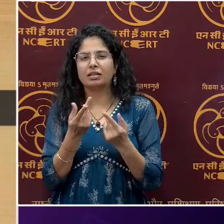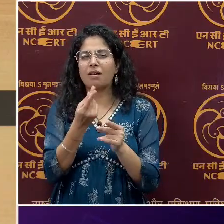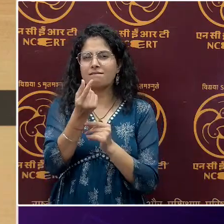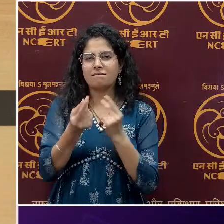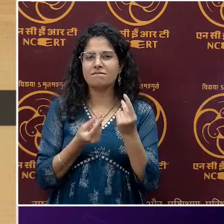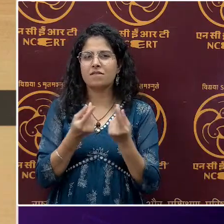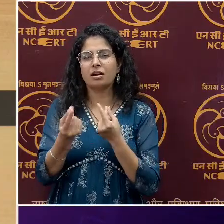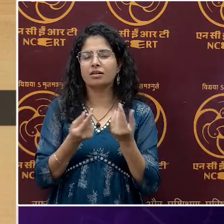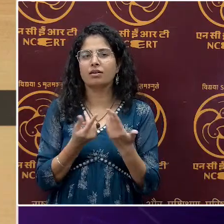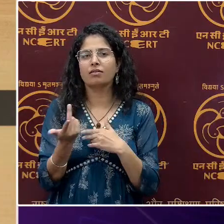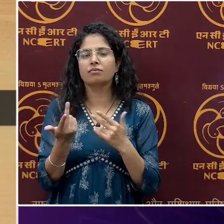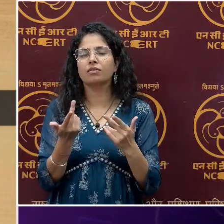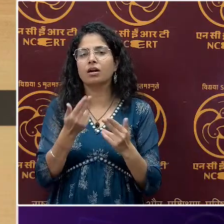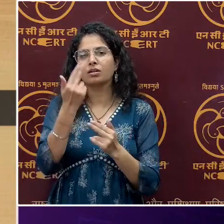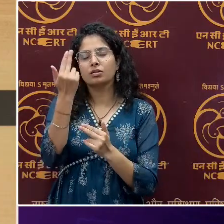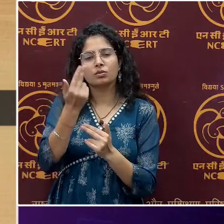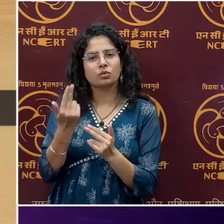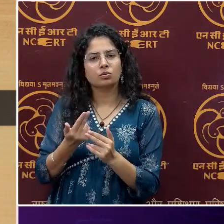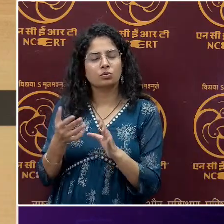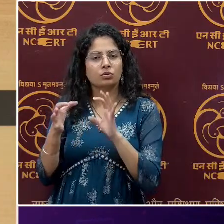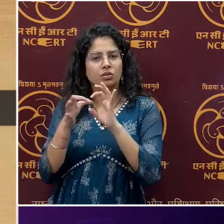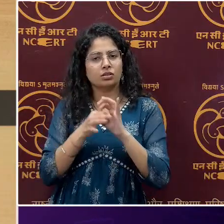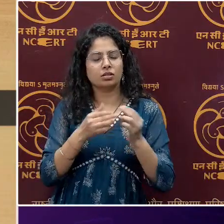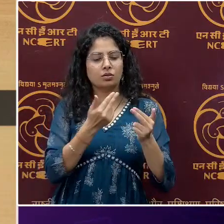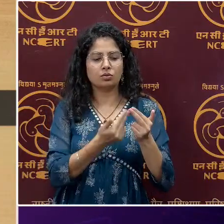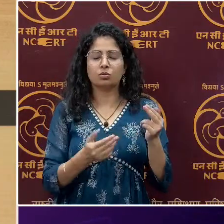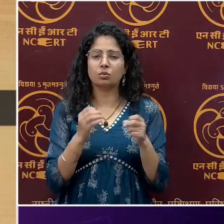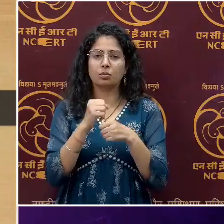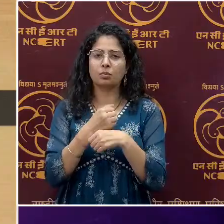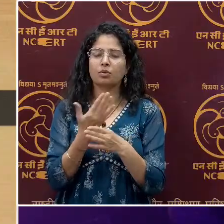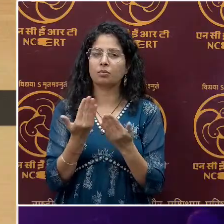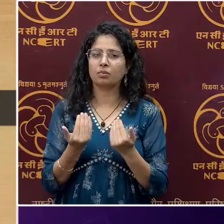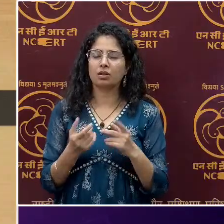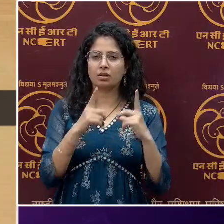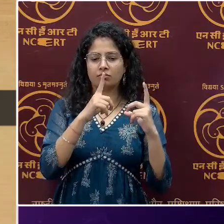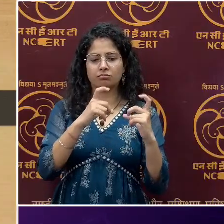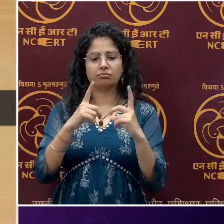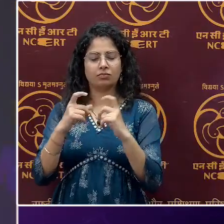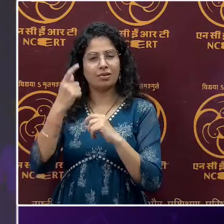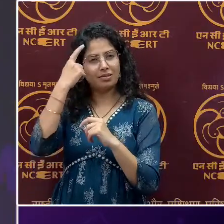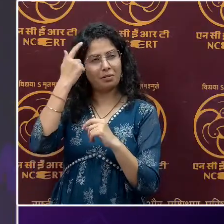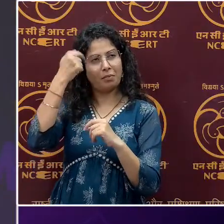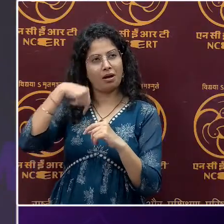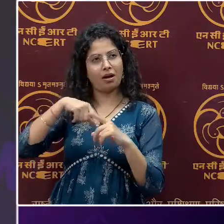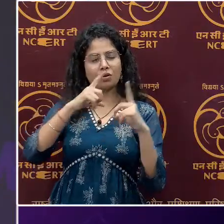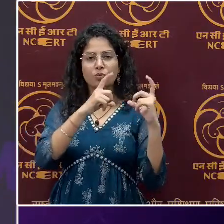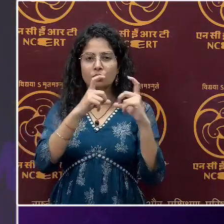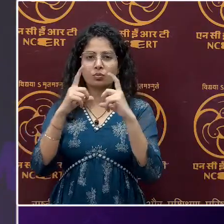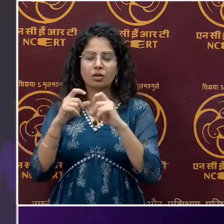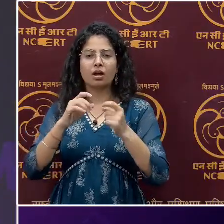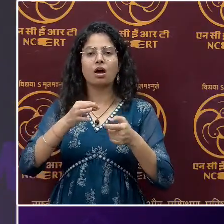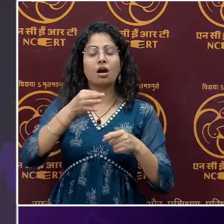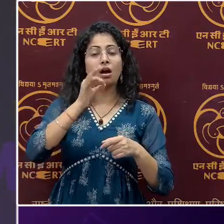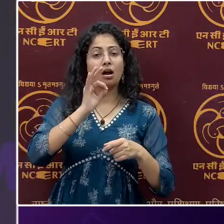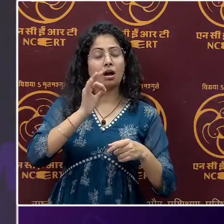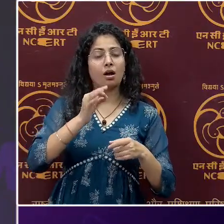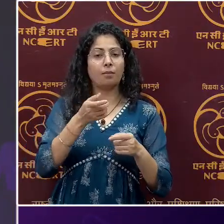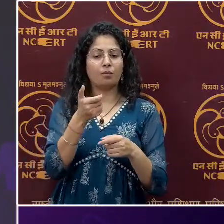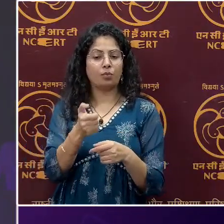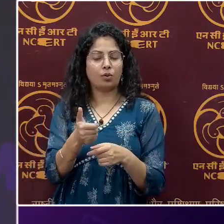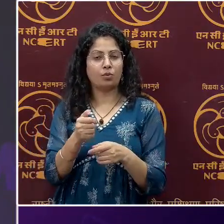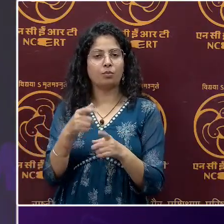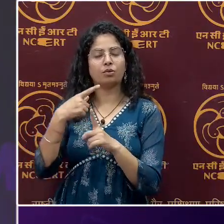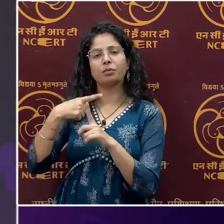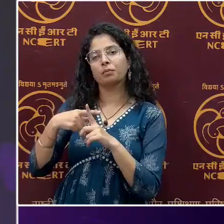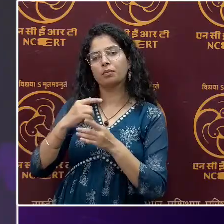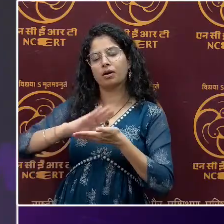seconds from three pictures in your mind? 3 pictures in my mind, like cup, remote and